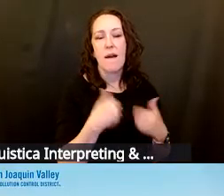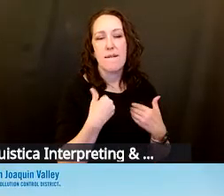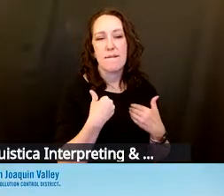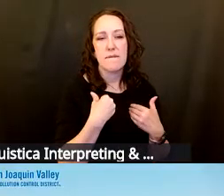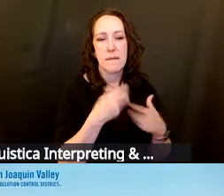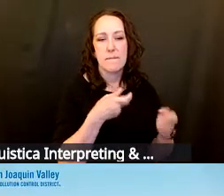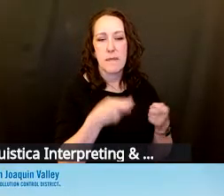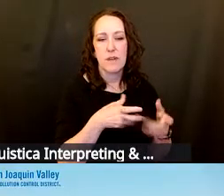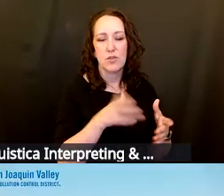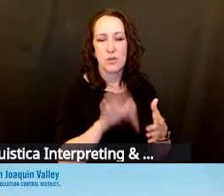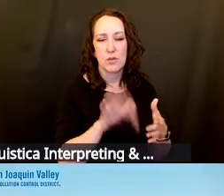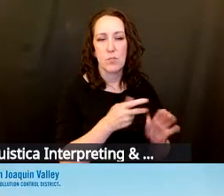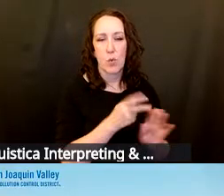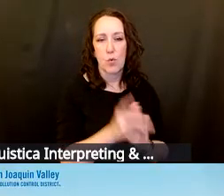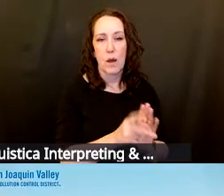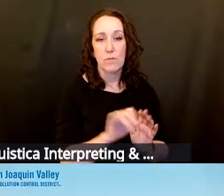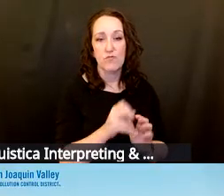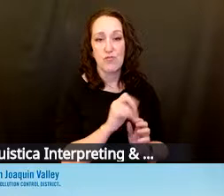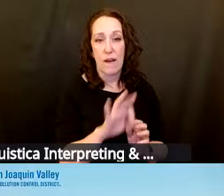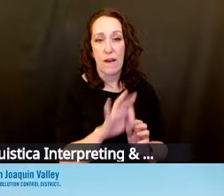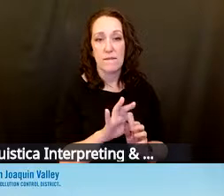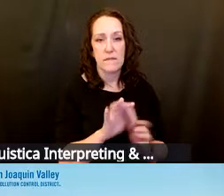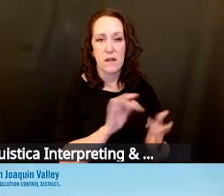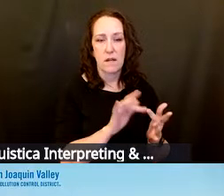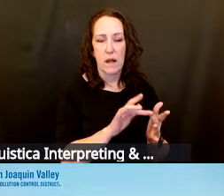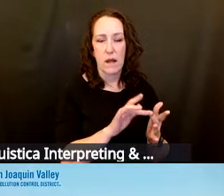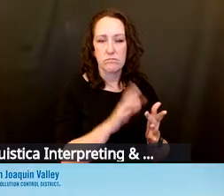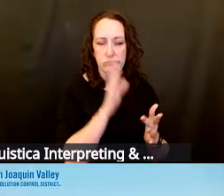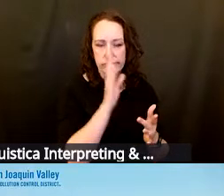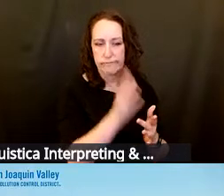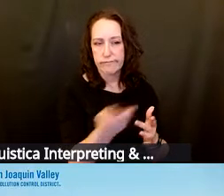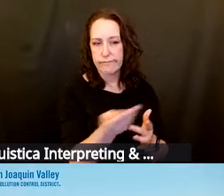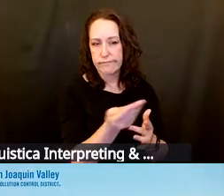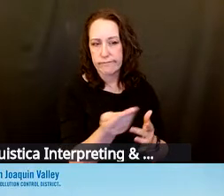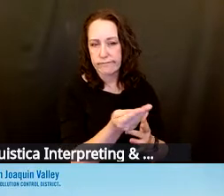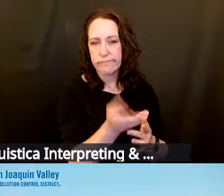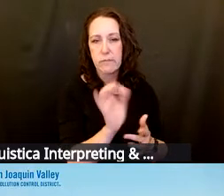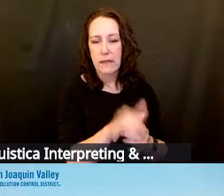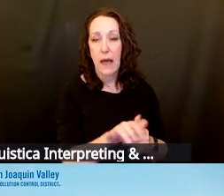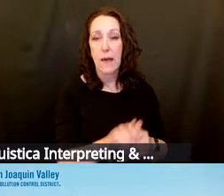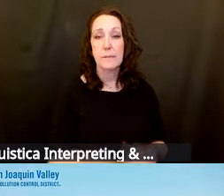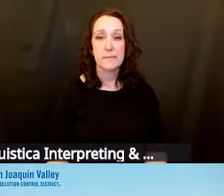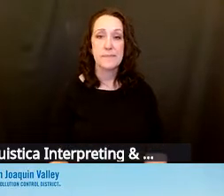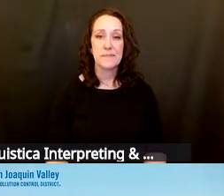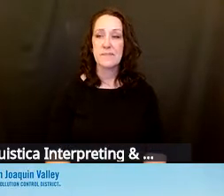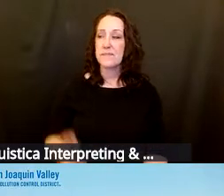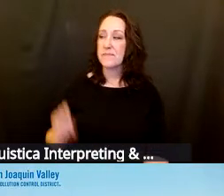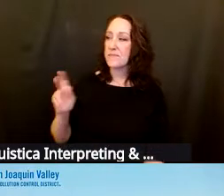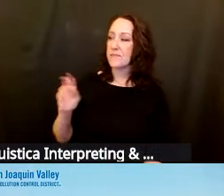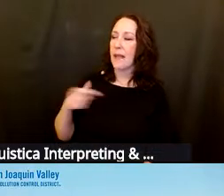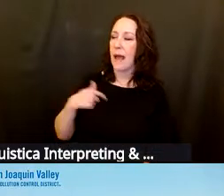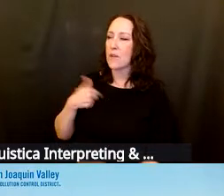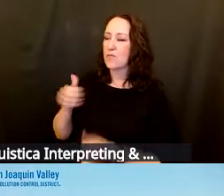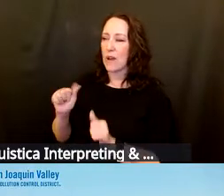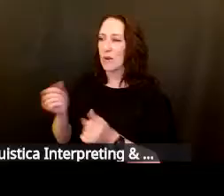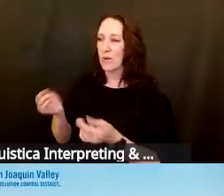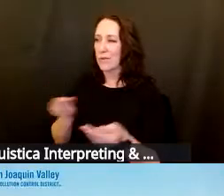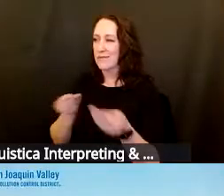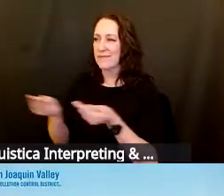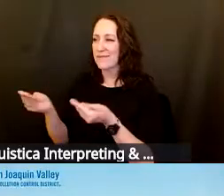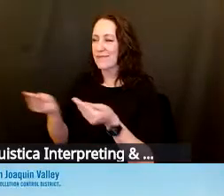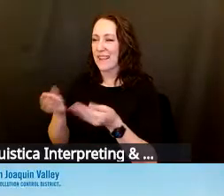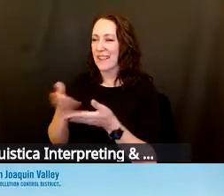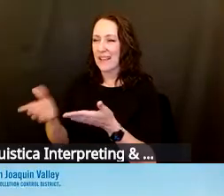manager over that program, Jeff, reach out to you directly if you want to chat with him a little bit more about that. Okay. Yeah, I was trying to facilitate some stuff, but